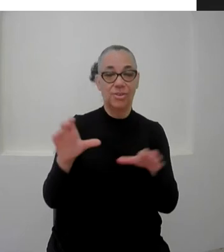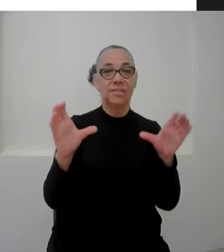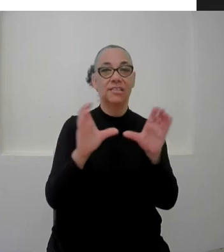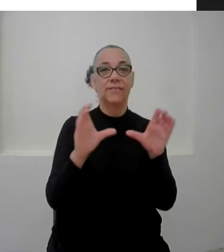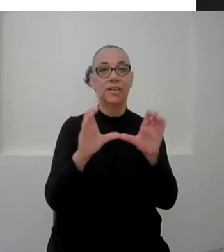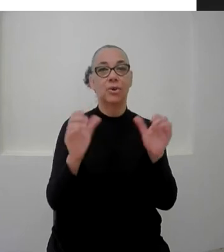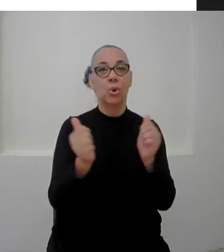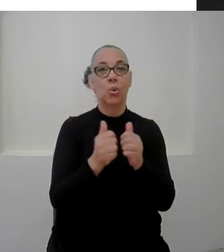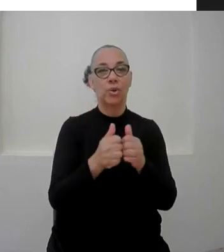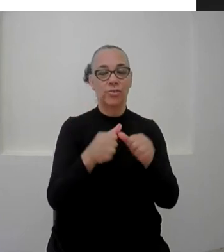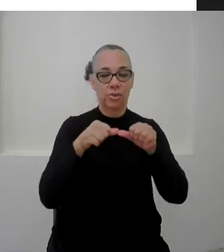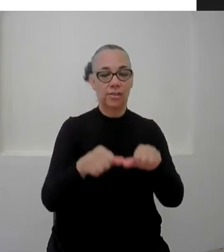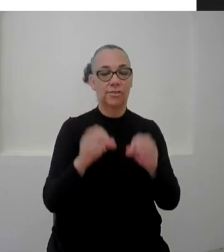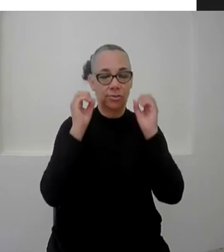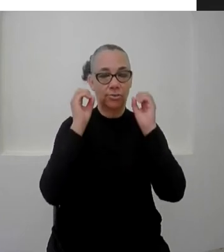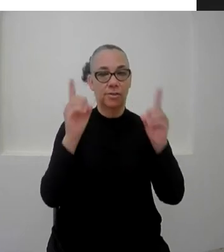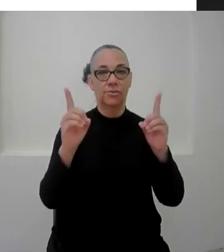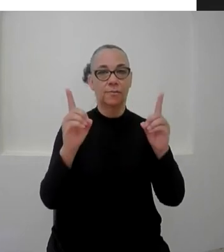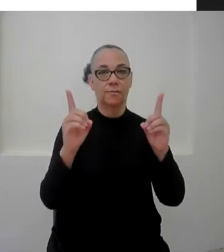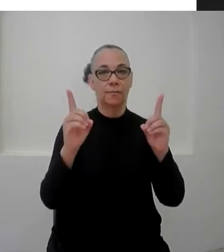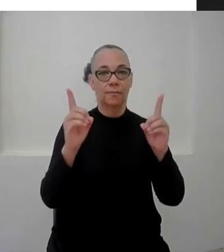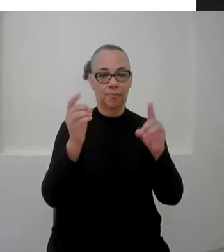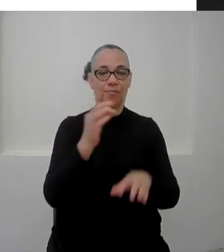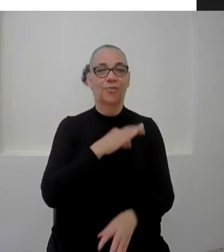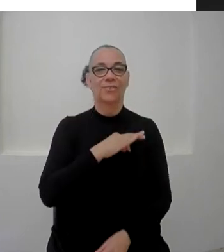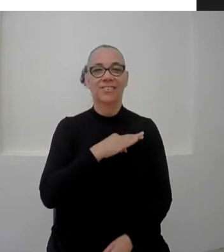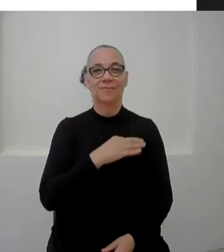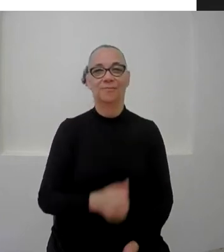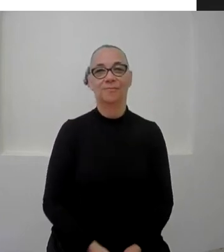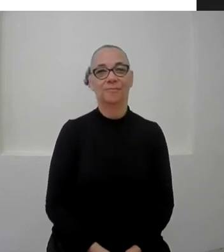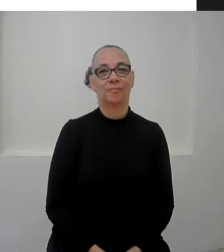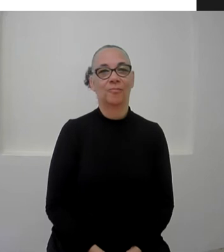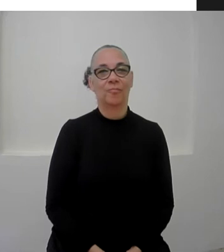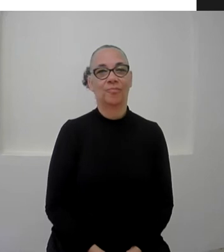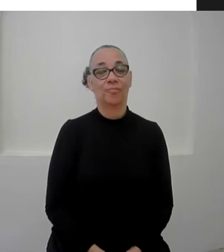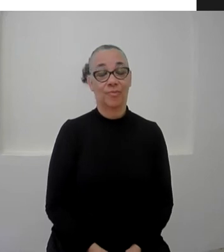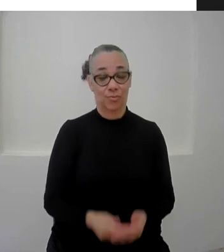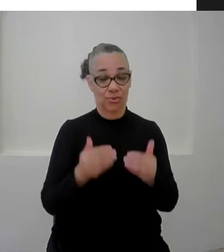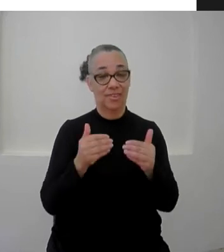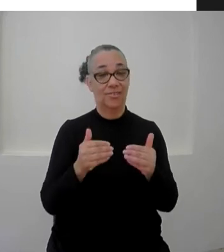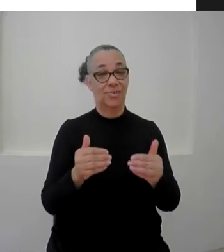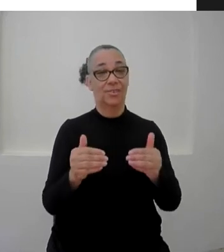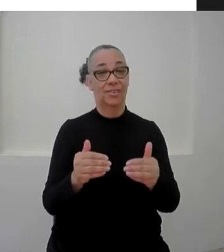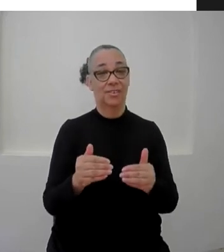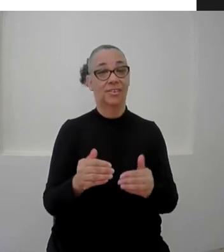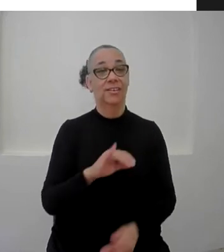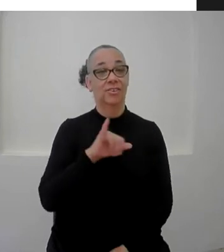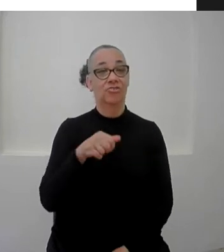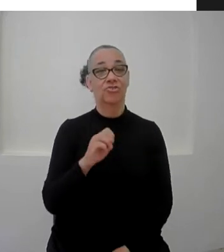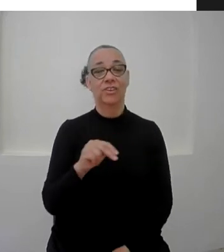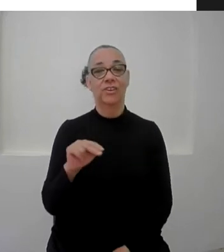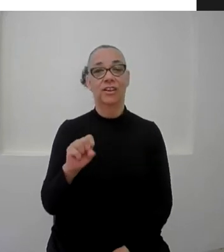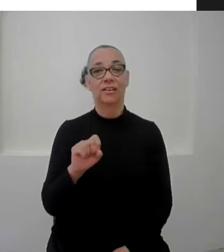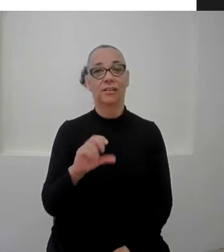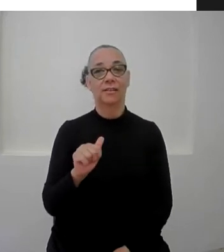your continuing education credits. So without further ado, I'm going to pass it to Jessica to introduce our